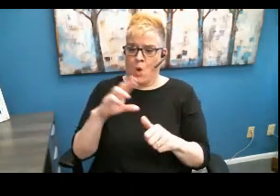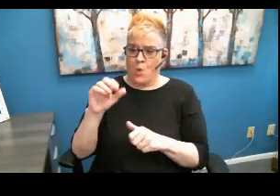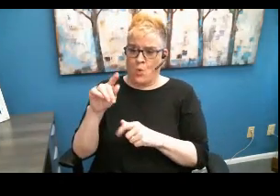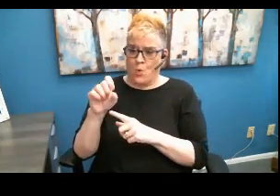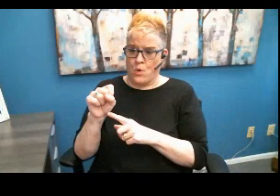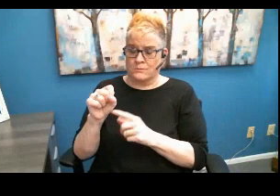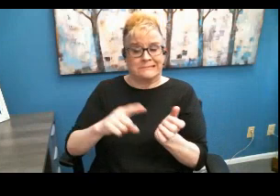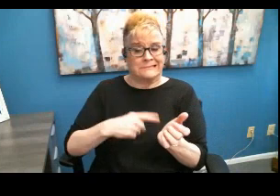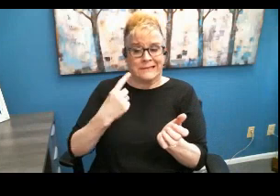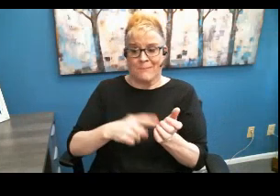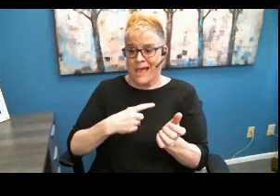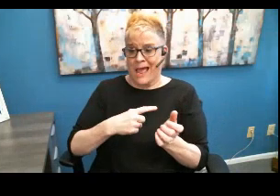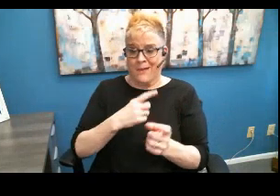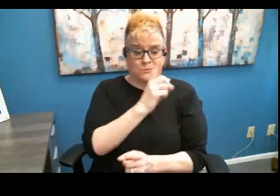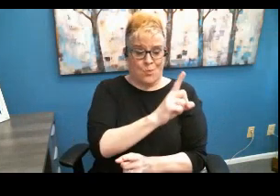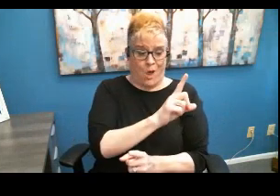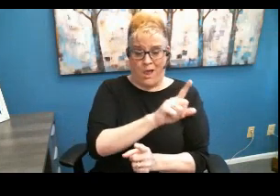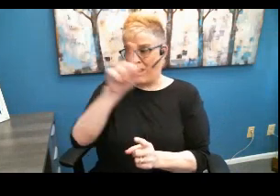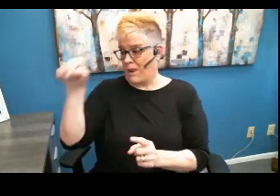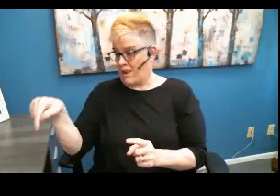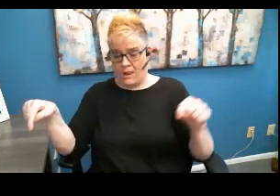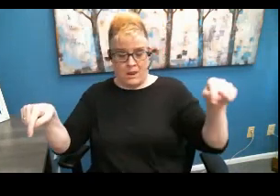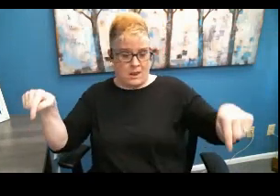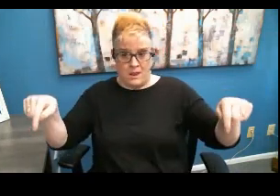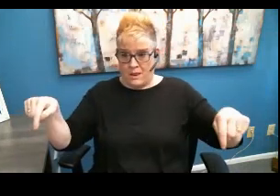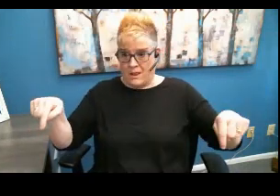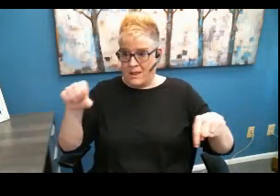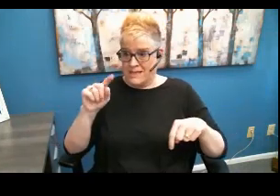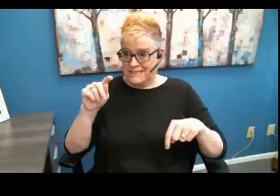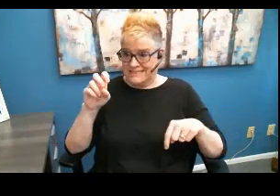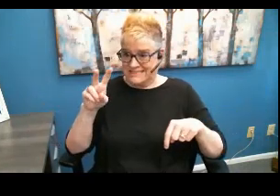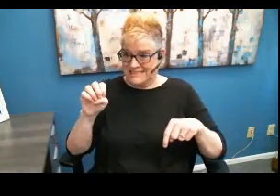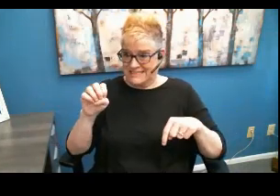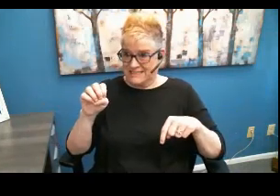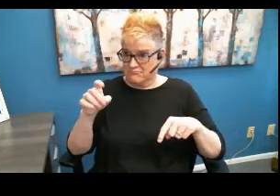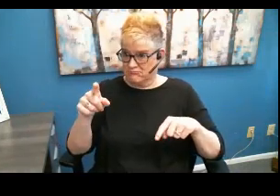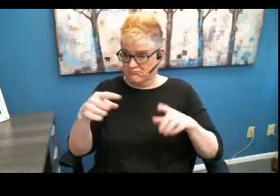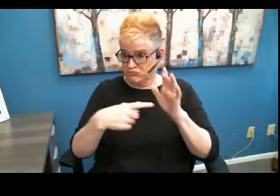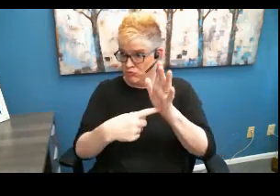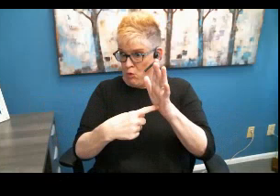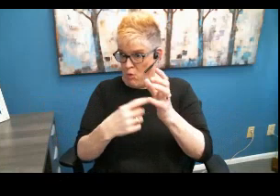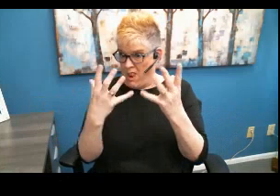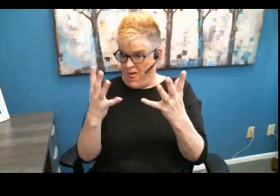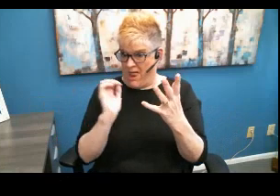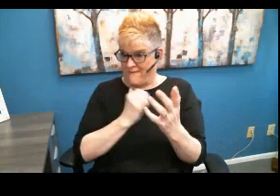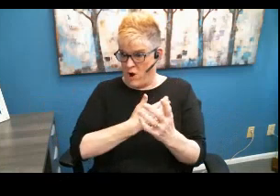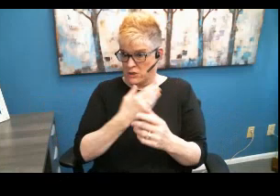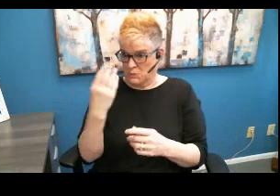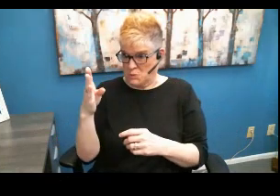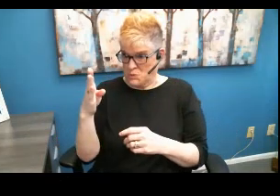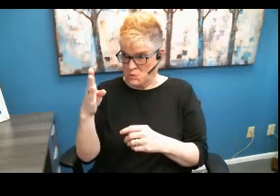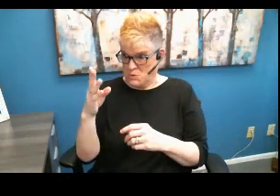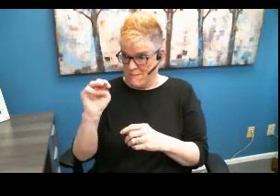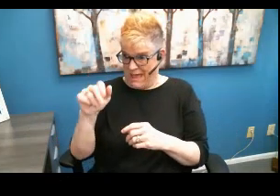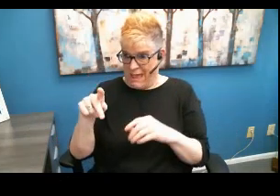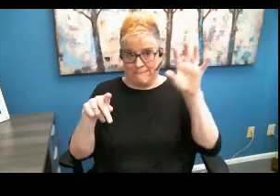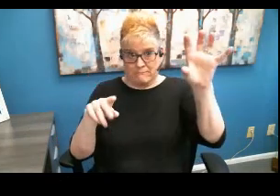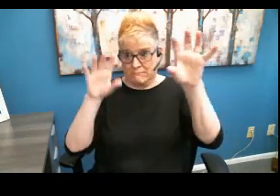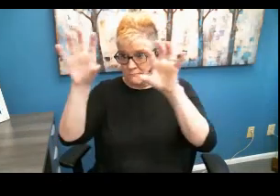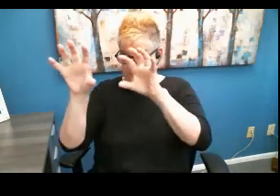one territory to another. Steve showed that we have a pretty wide footprint, and a lot of our footprint is connected. So you may